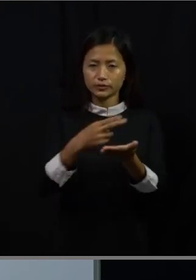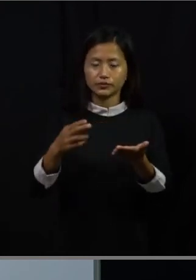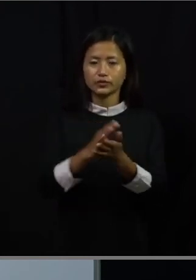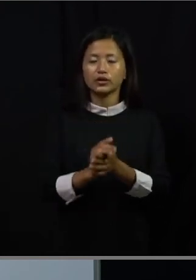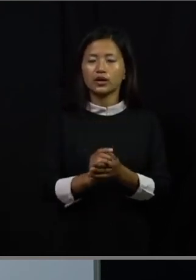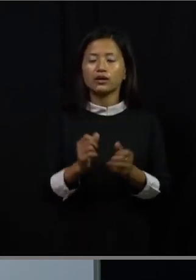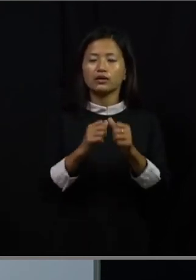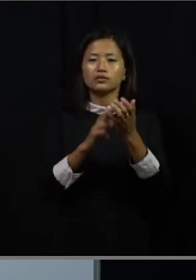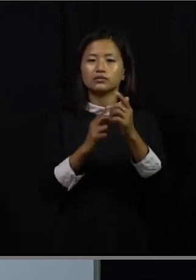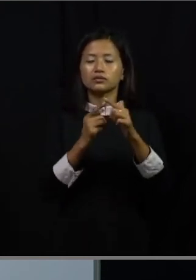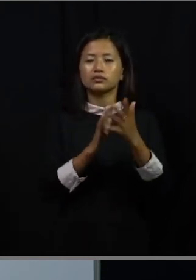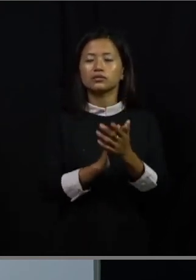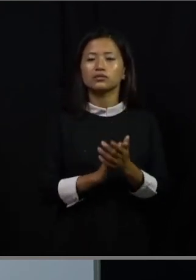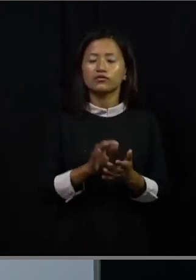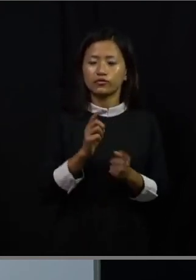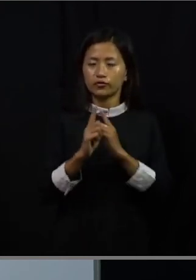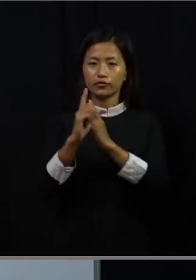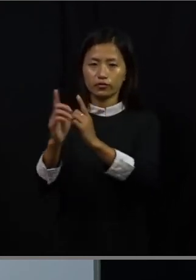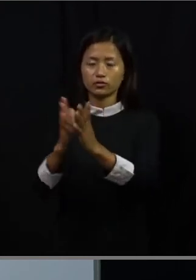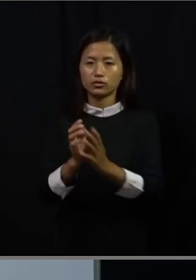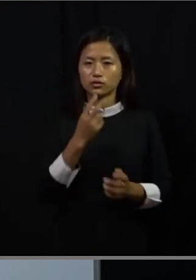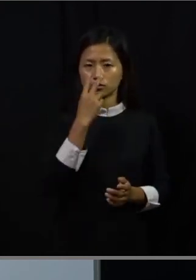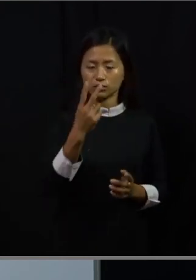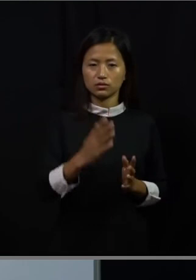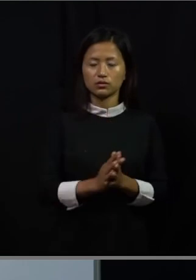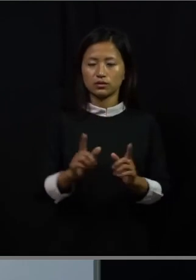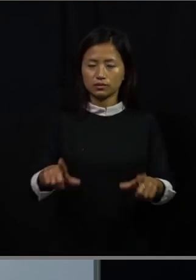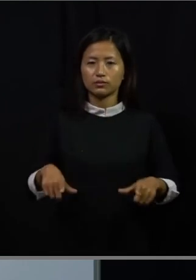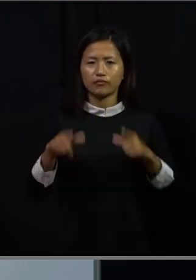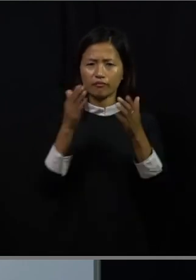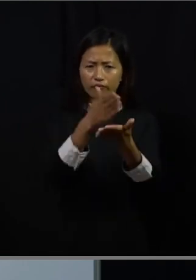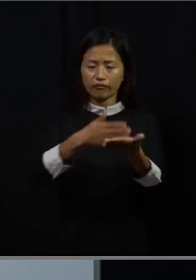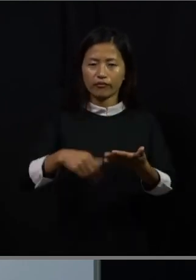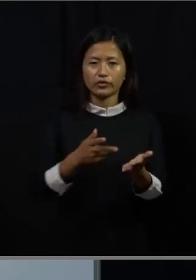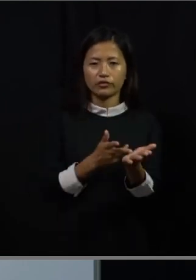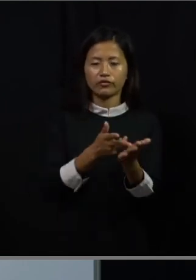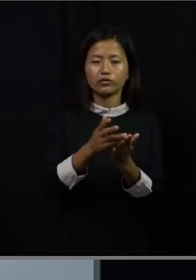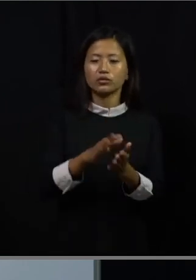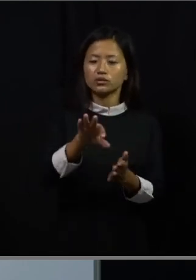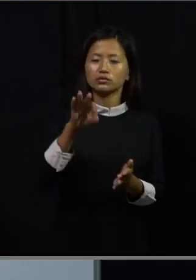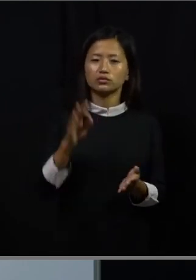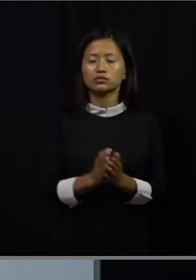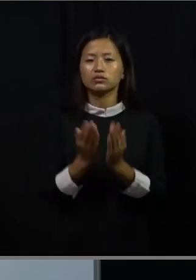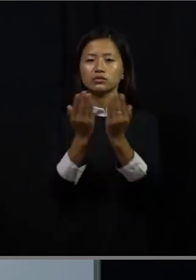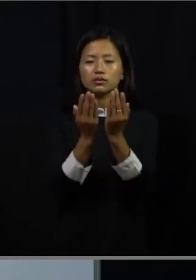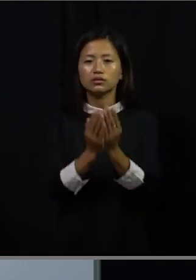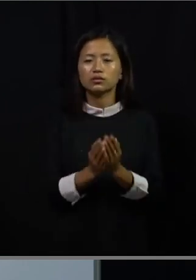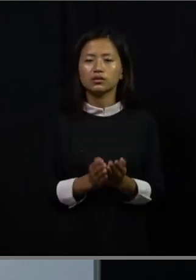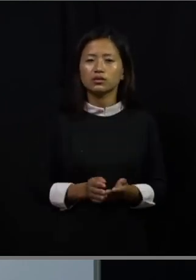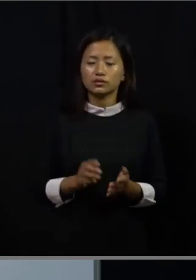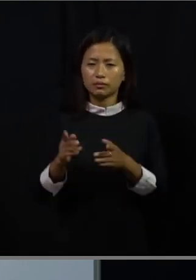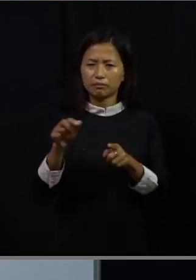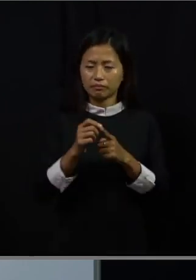of the anthropologists follow participant observant. They live in that particular village where they choose to study, and